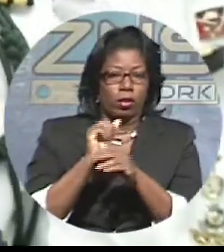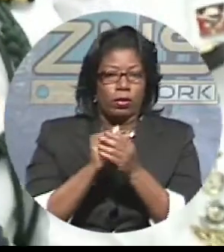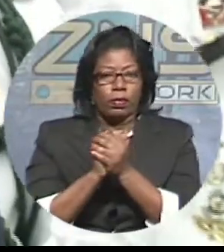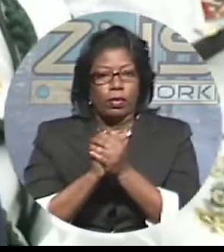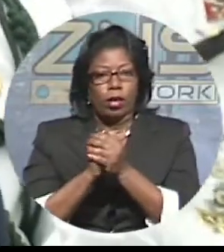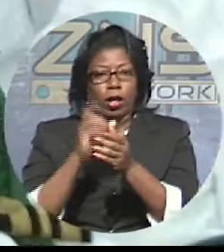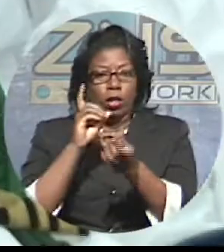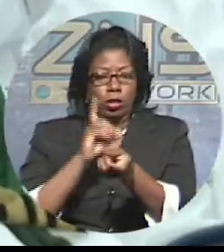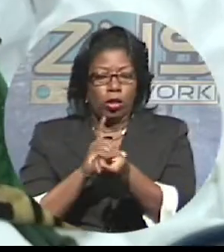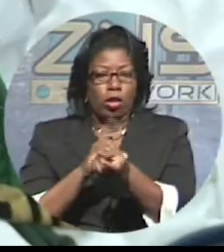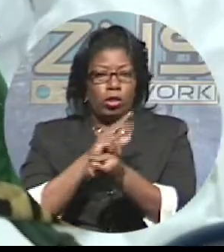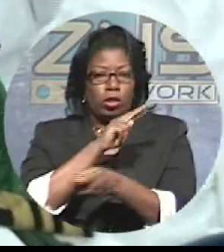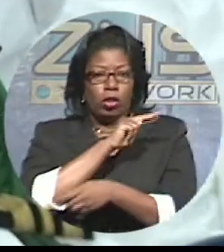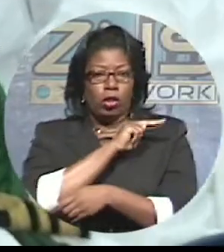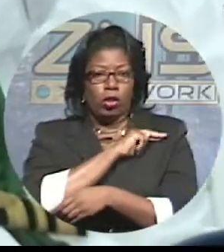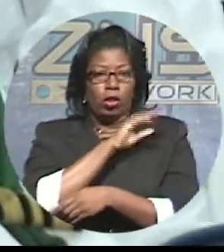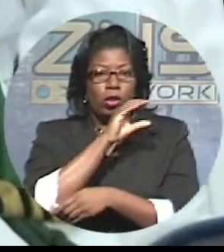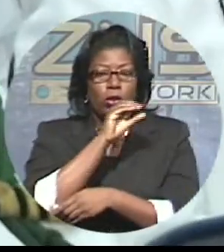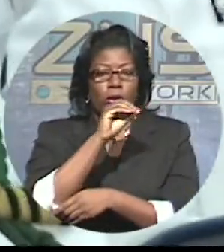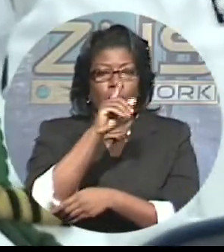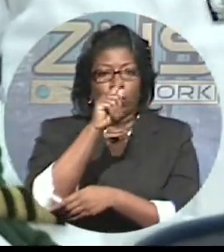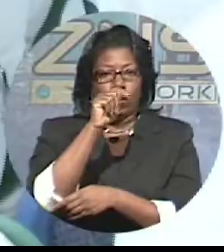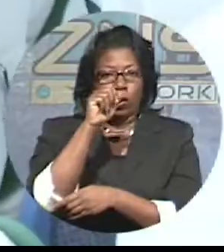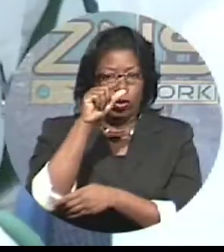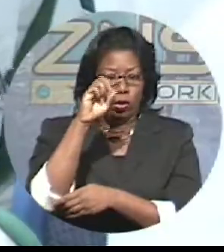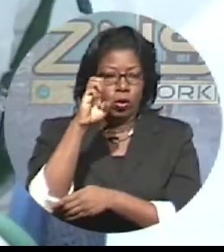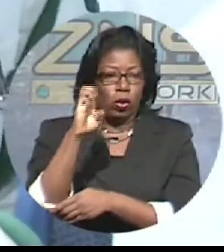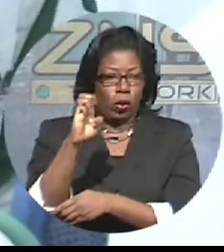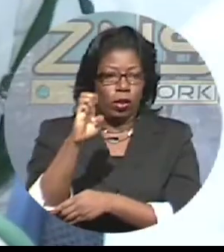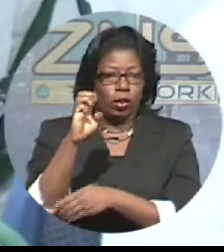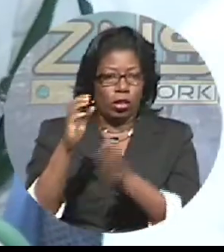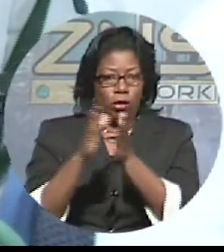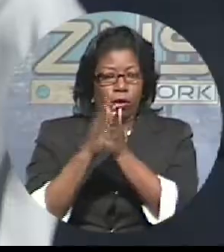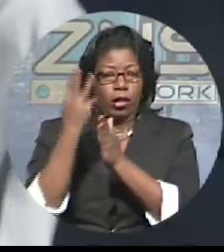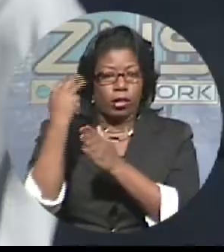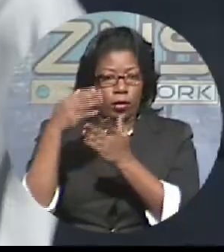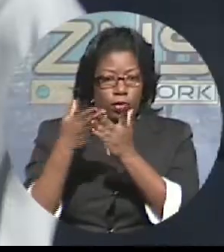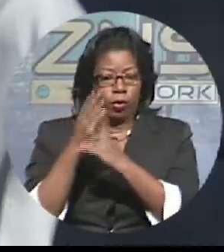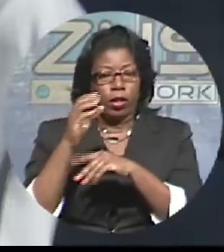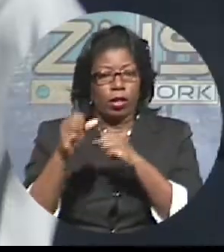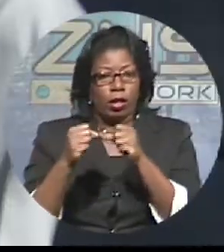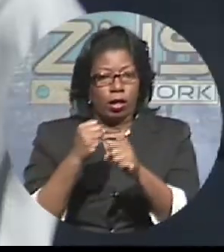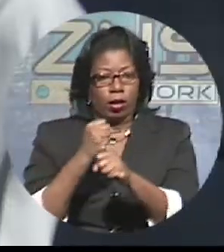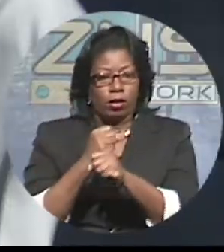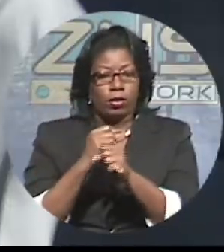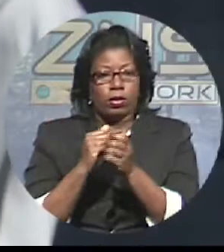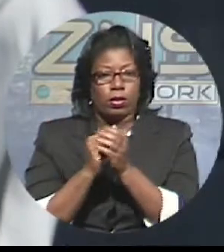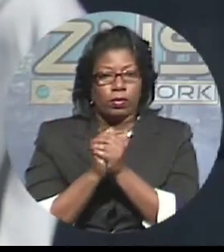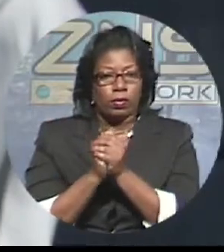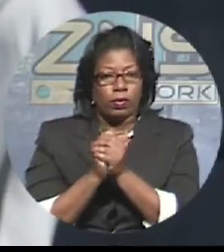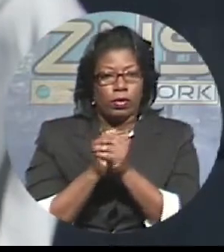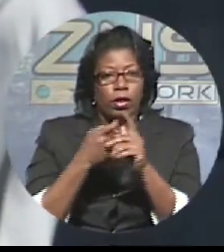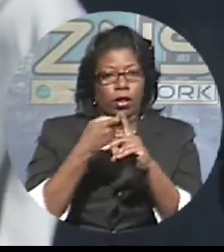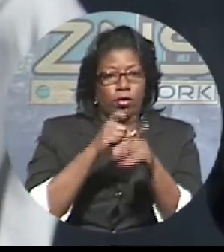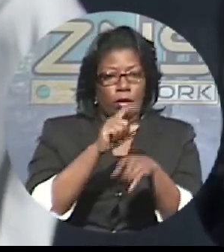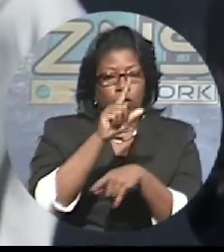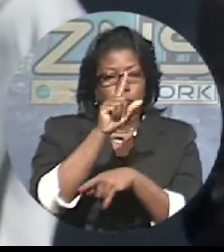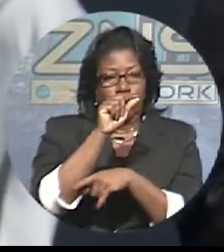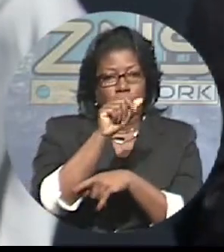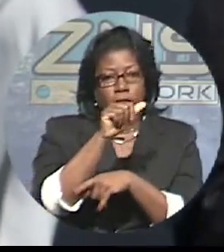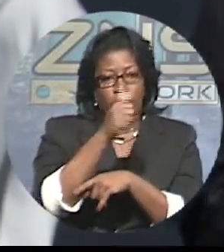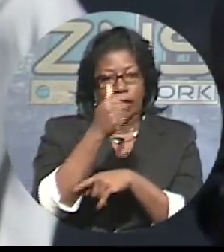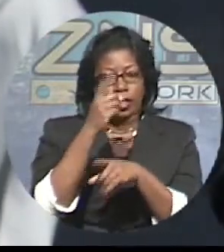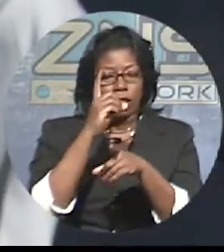Nottage praised the force's stellar performance over the years, despite the challenges. Since the year 2010, the Defense Force